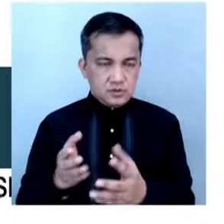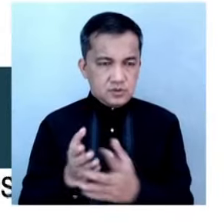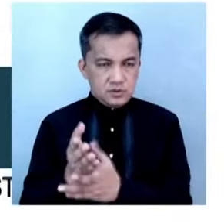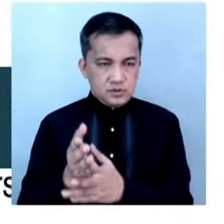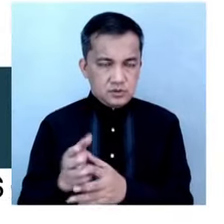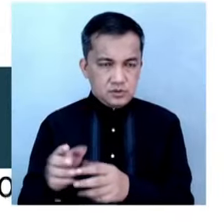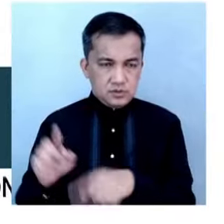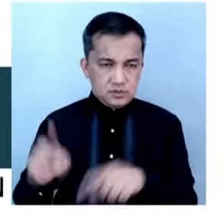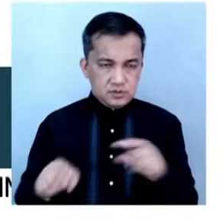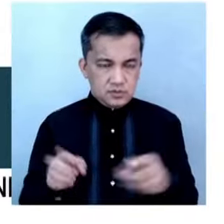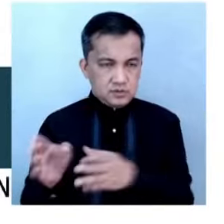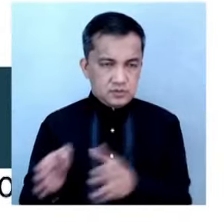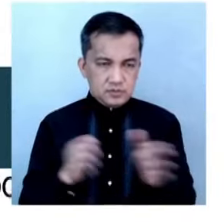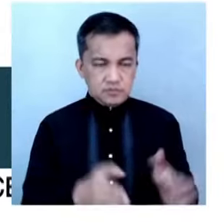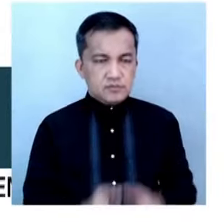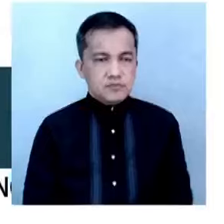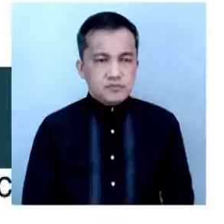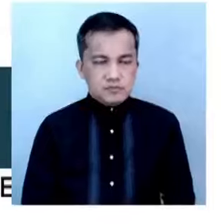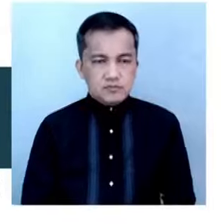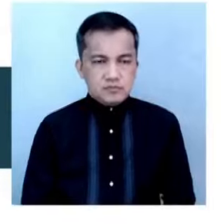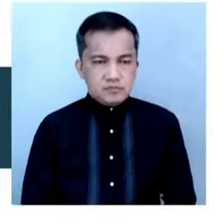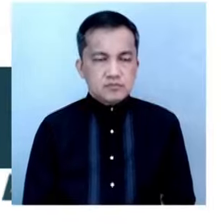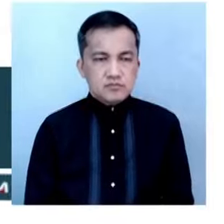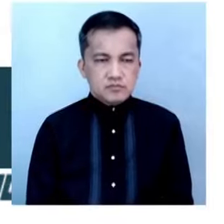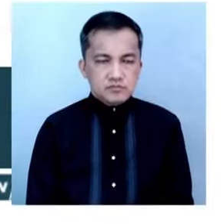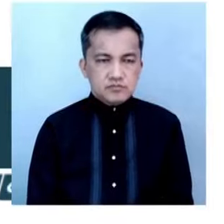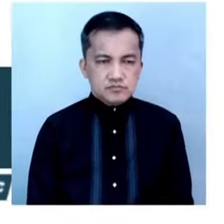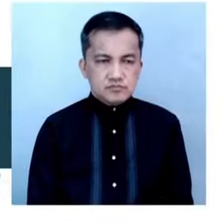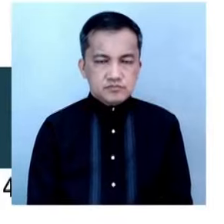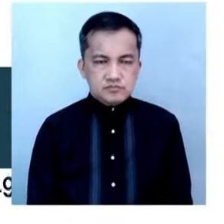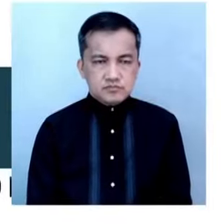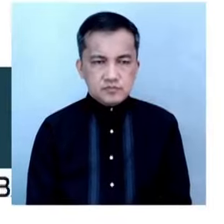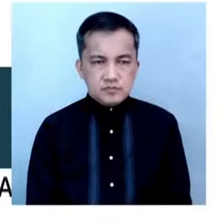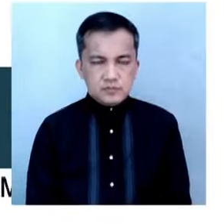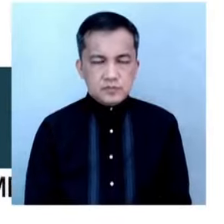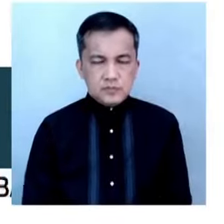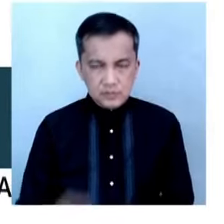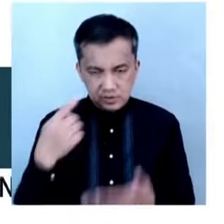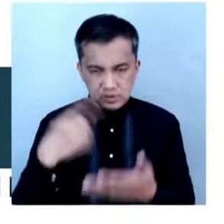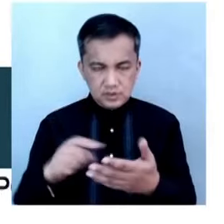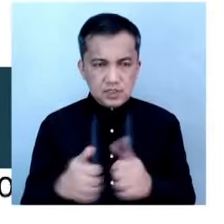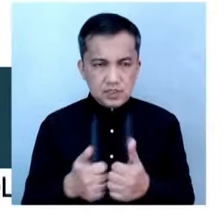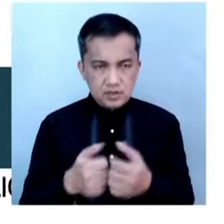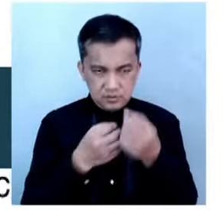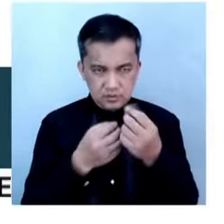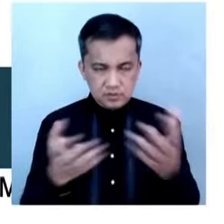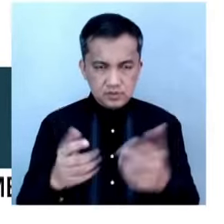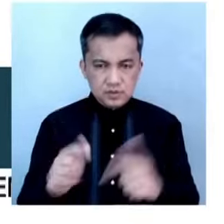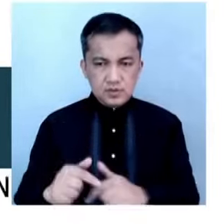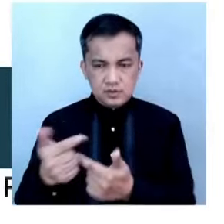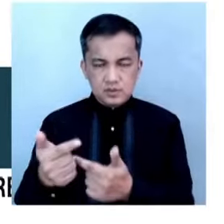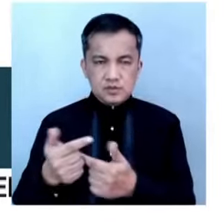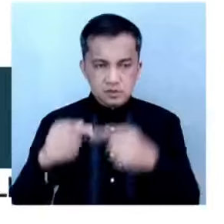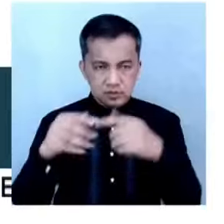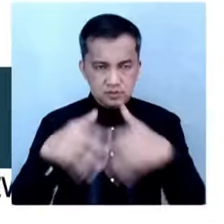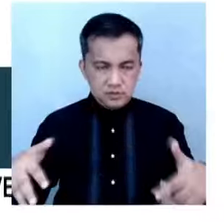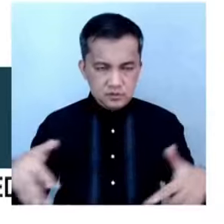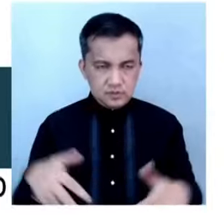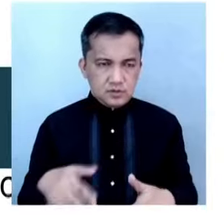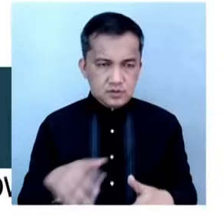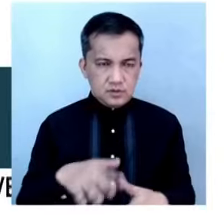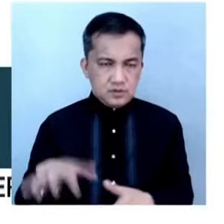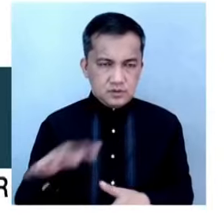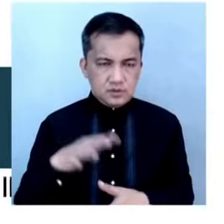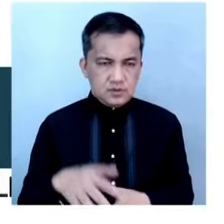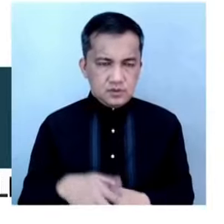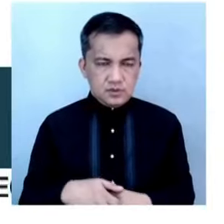of information. Okay, we're going to track down how exactly the information is passed on to the stakeholders and to those who